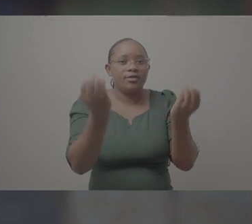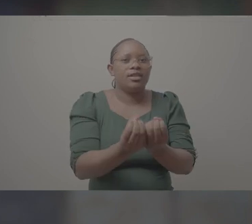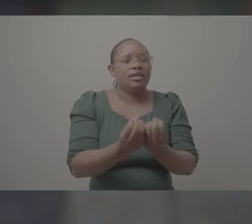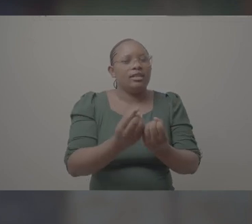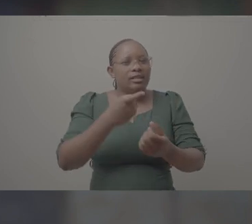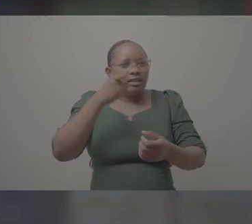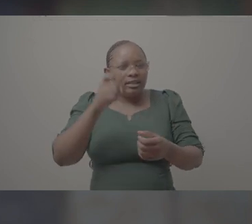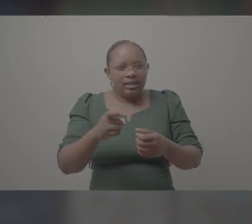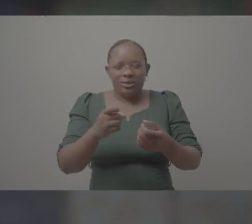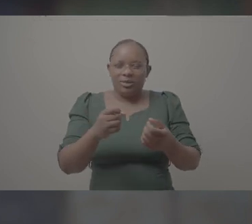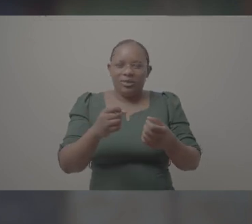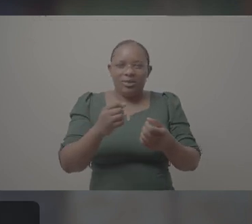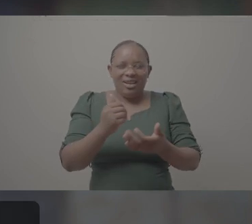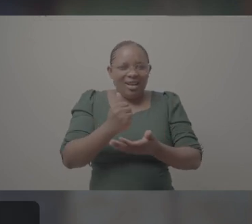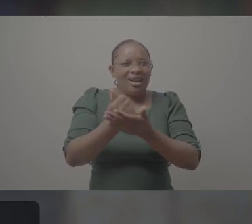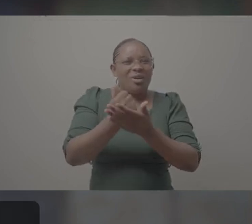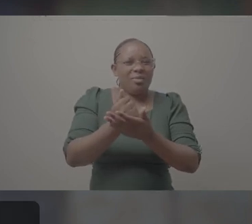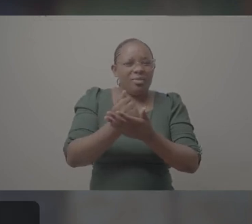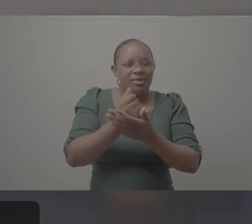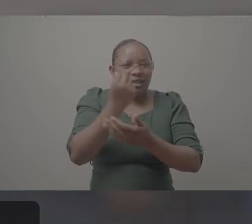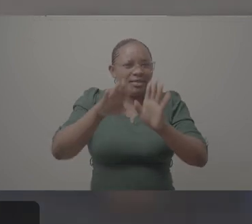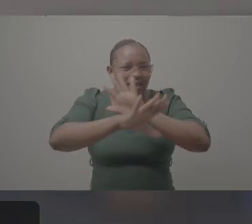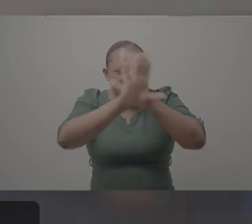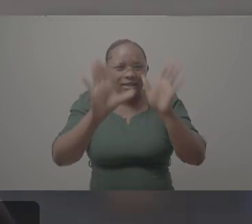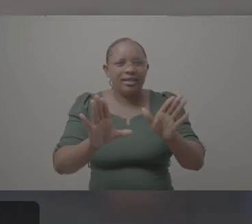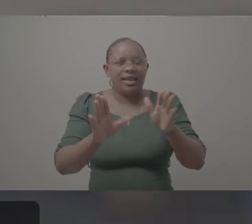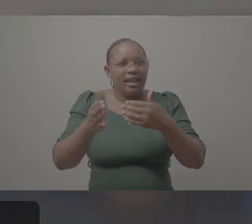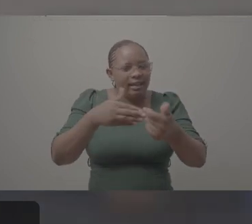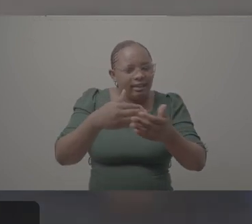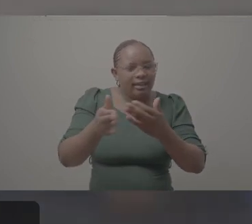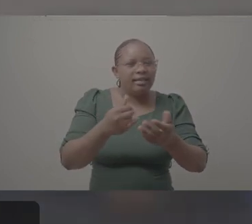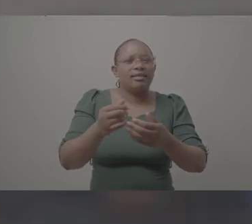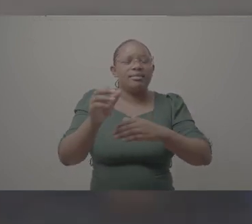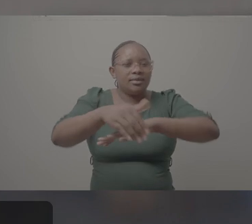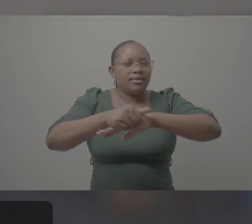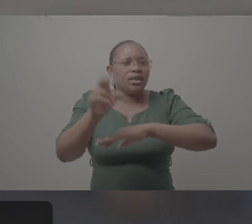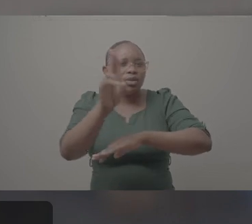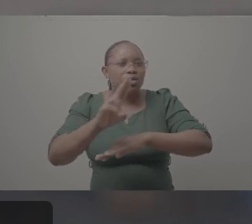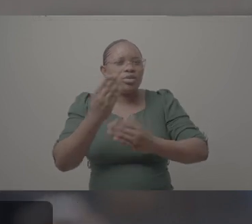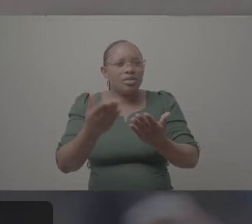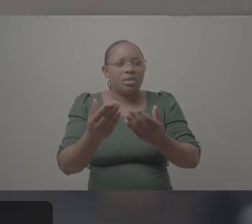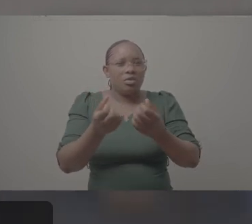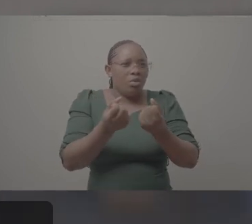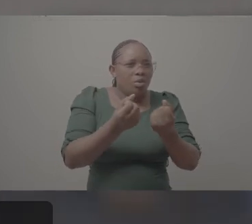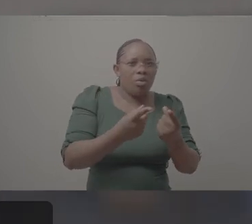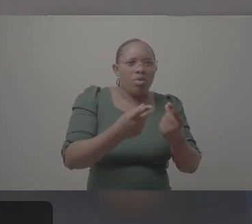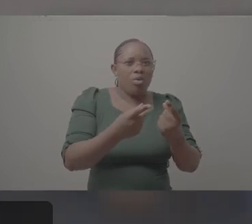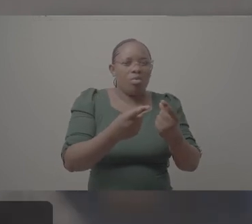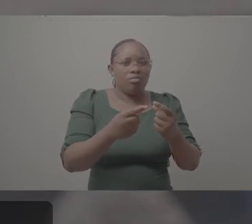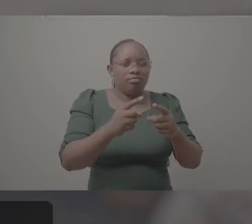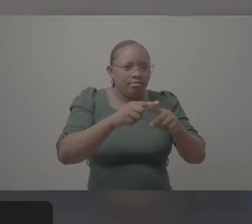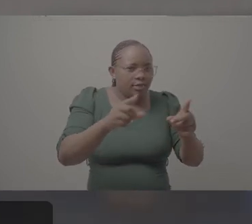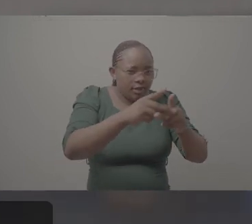break it down to the layman's language, to a level whereby even the person that is in Makululu can actually have an understanding of